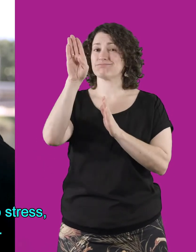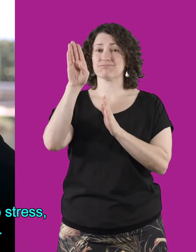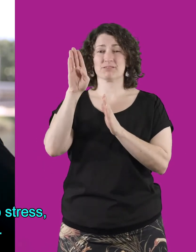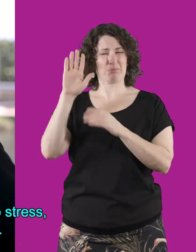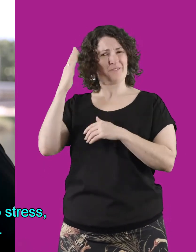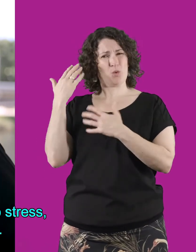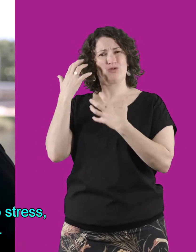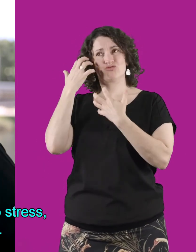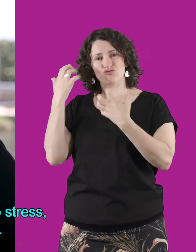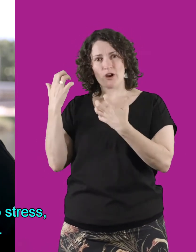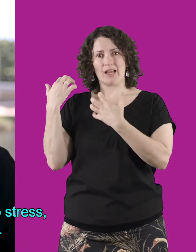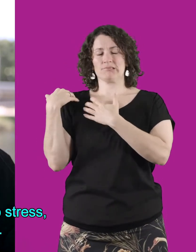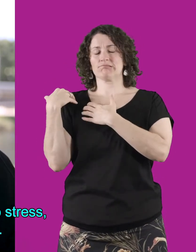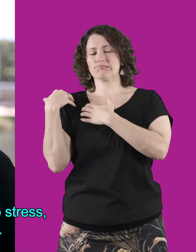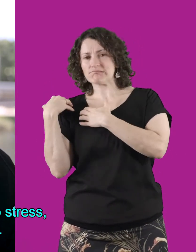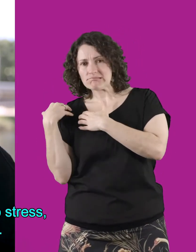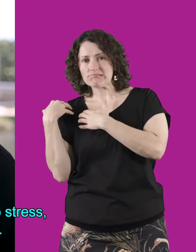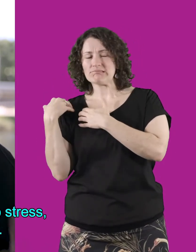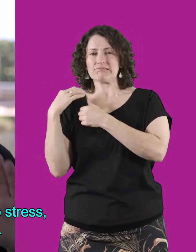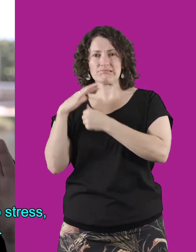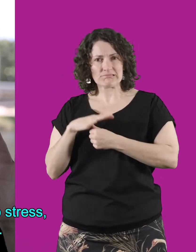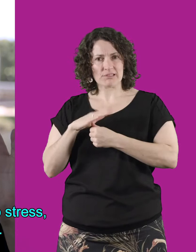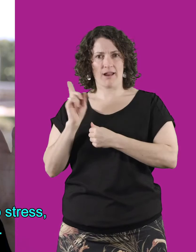not had no stress, pressure,